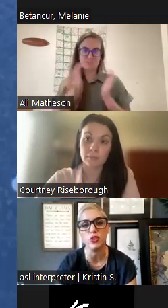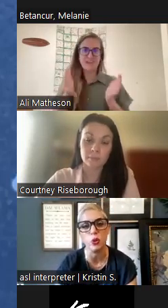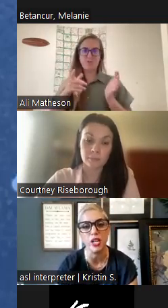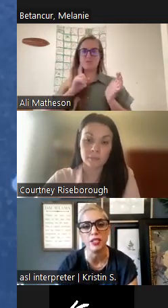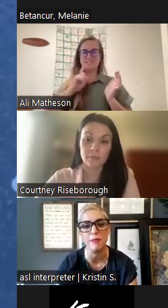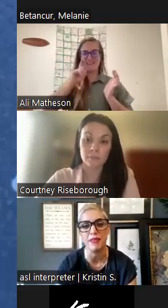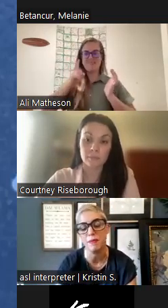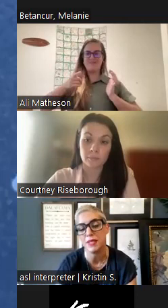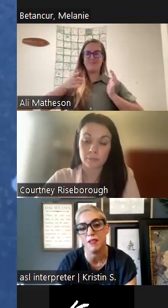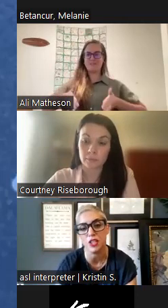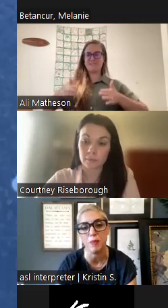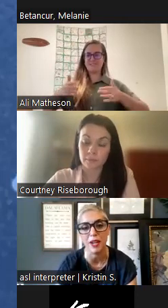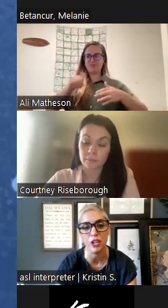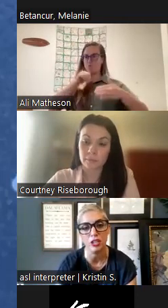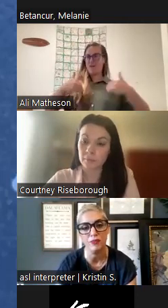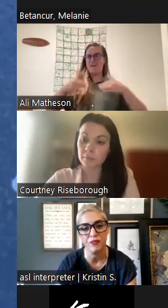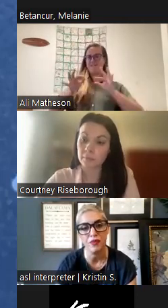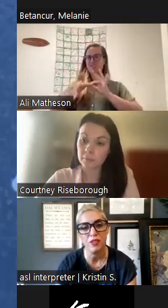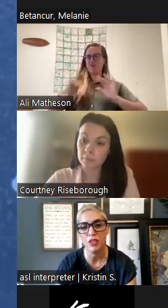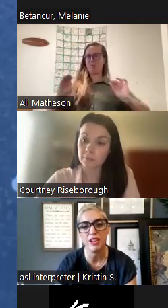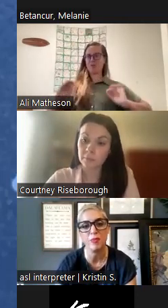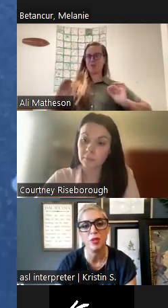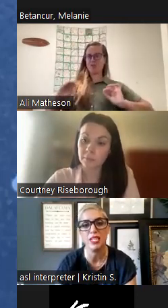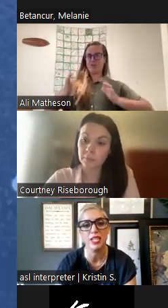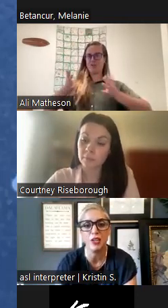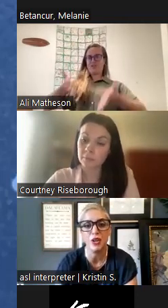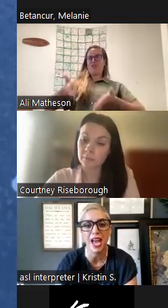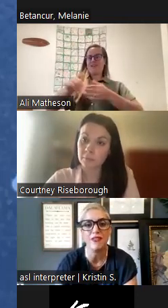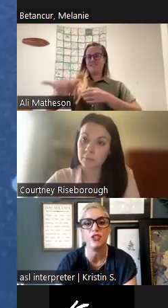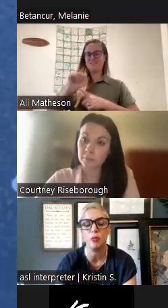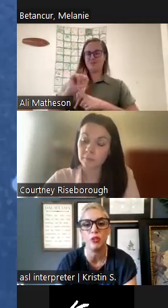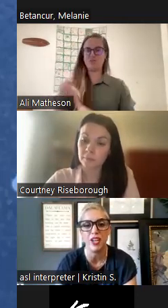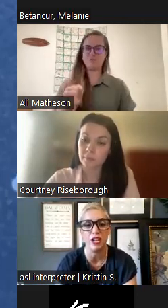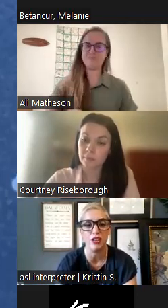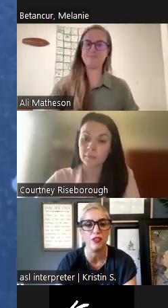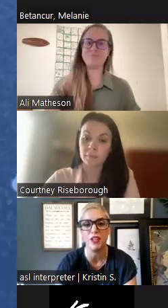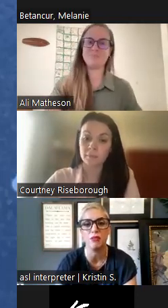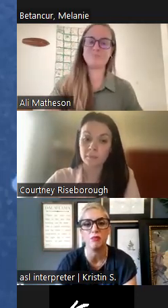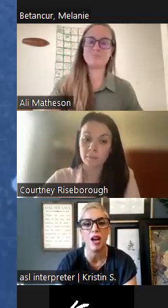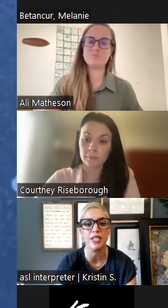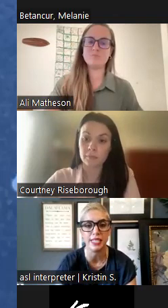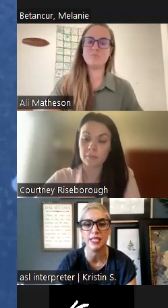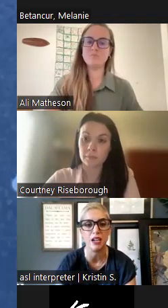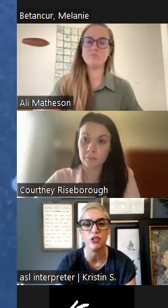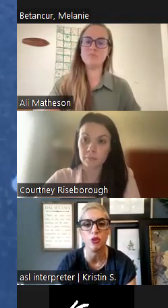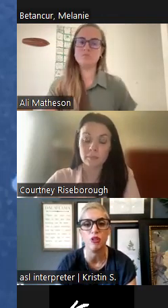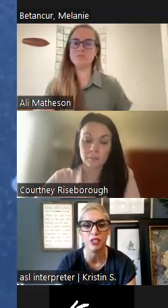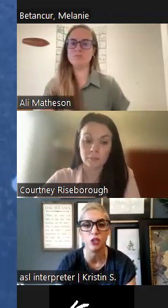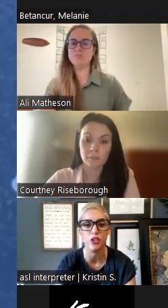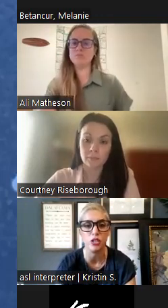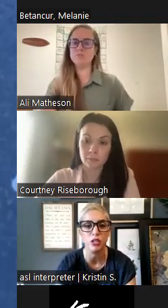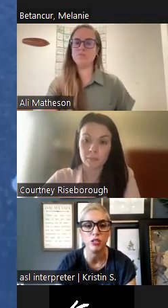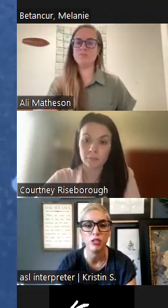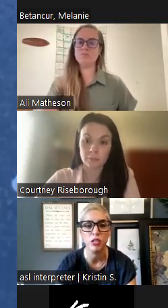embellish the story to make themselves look better. So the deaf person, if they don't have an interpreter there, they're obviously not in control of